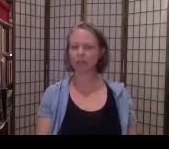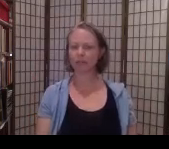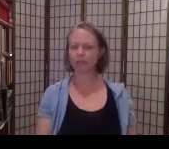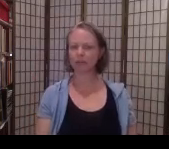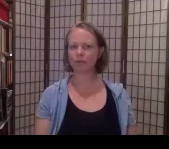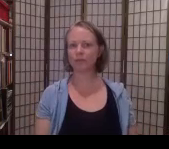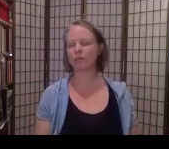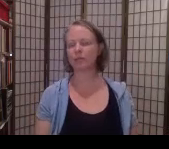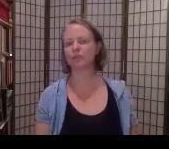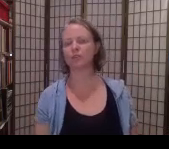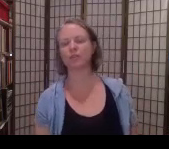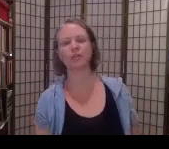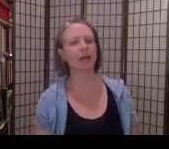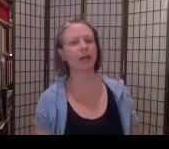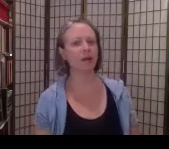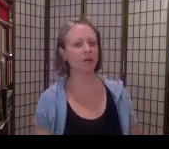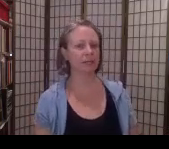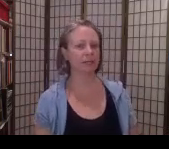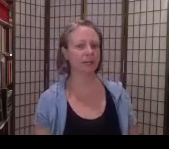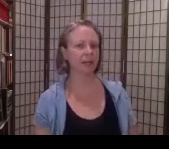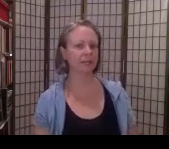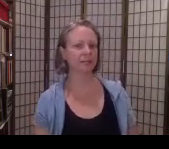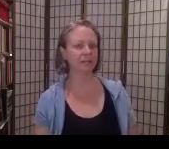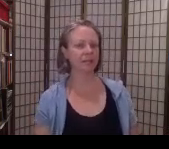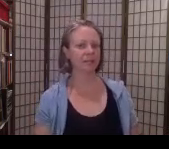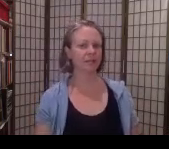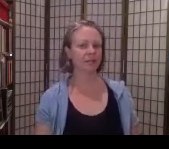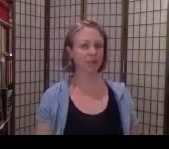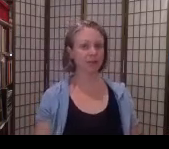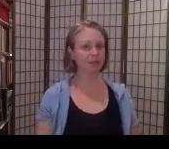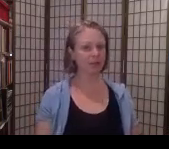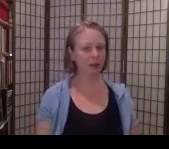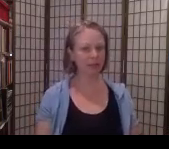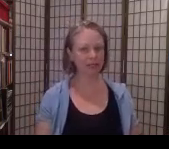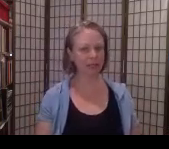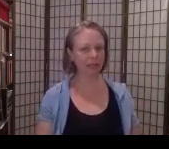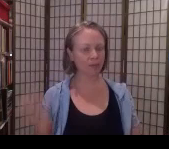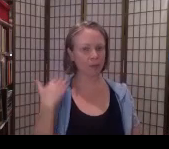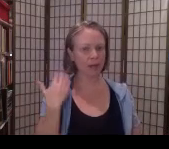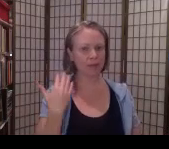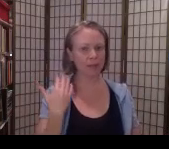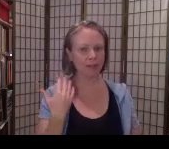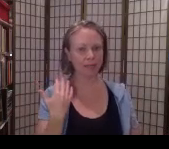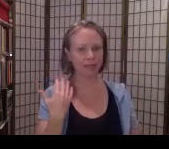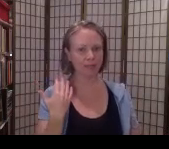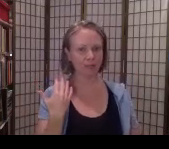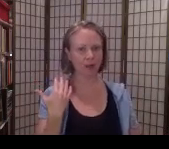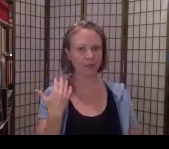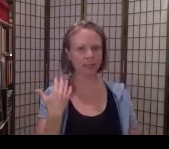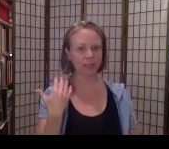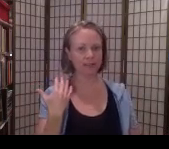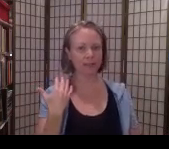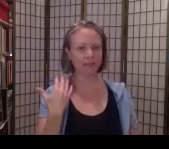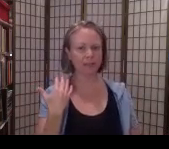So it almost feels like what you're showing me now is that there is a good harmony. Like what I'm hearing is a good